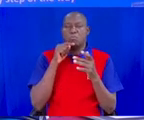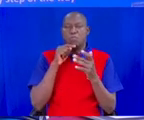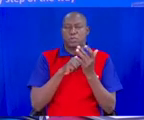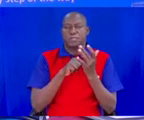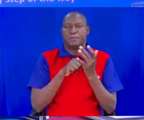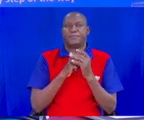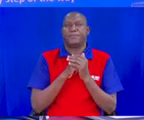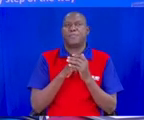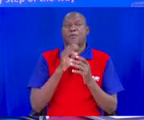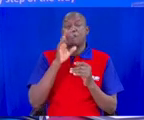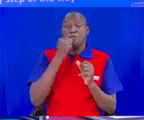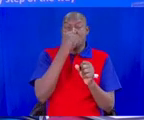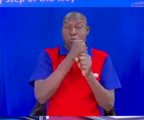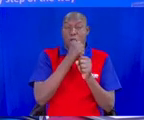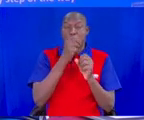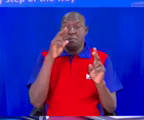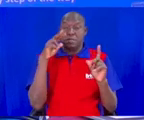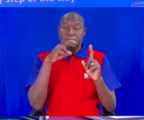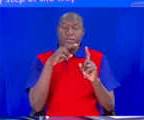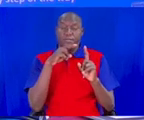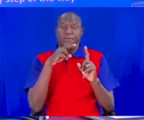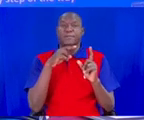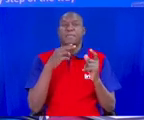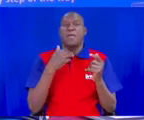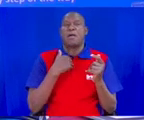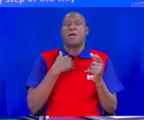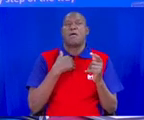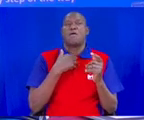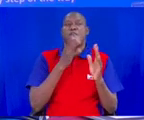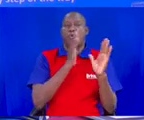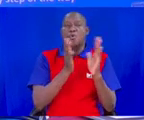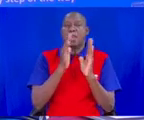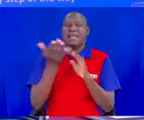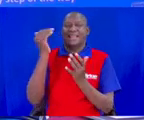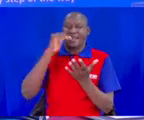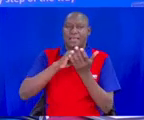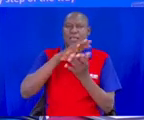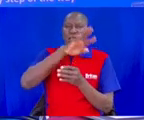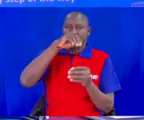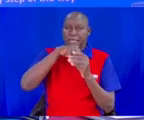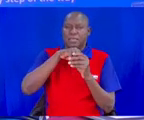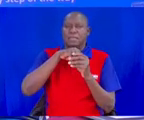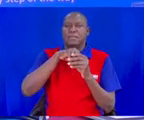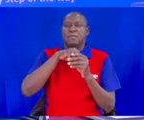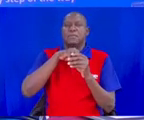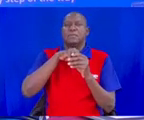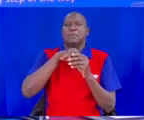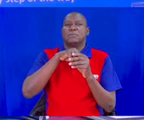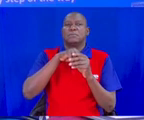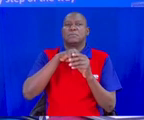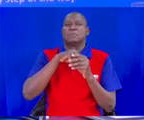operational perspective, what we have then done is that we have reorganized internally to be able to deal with the public